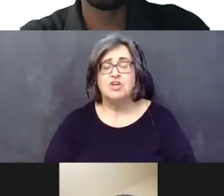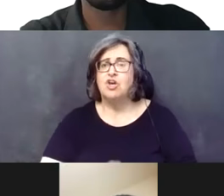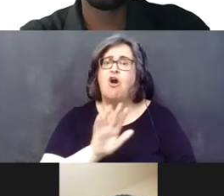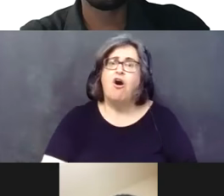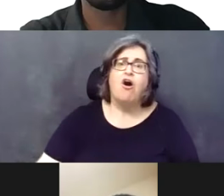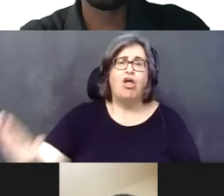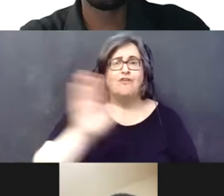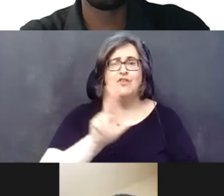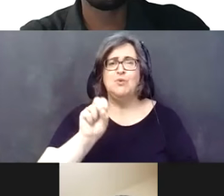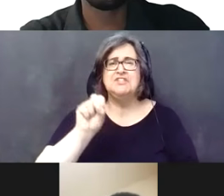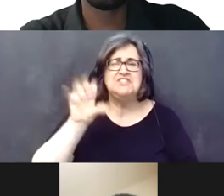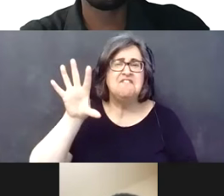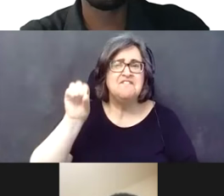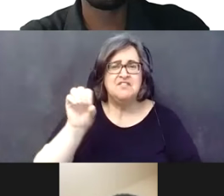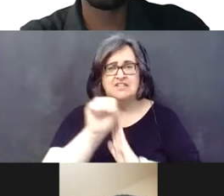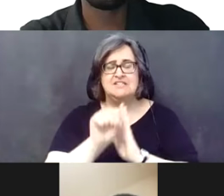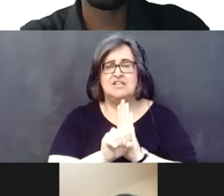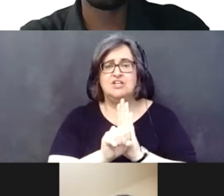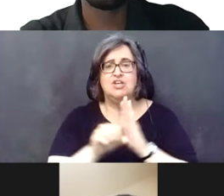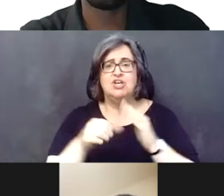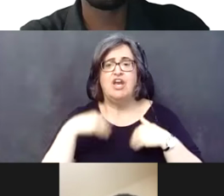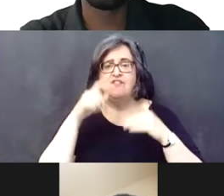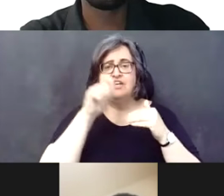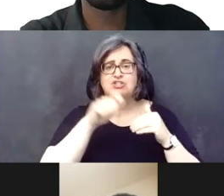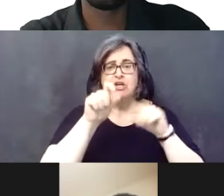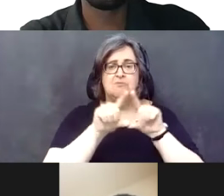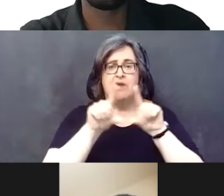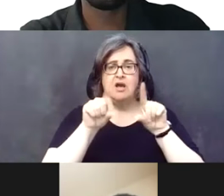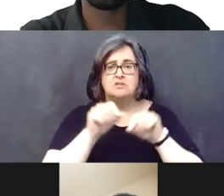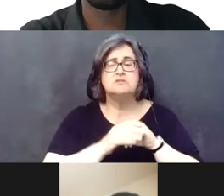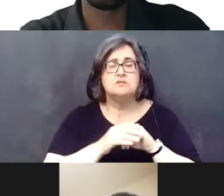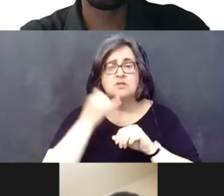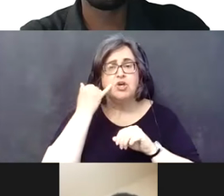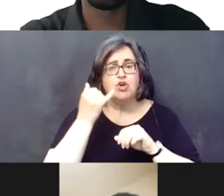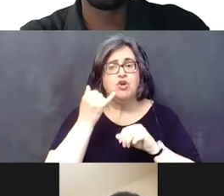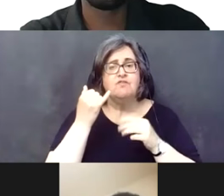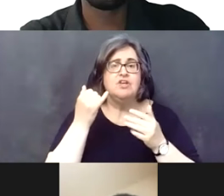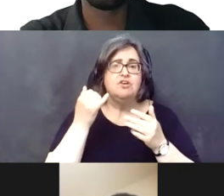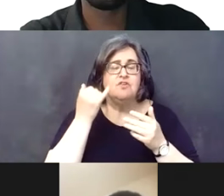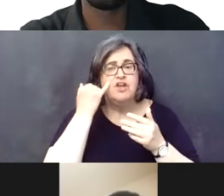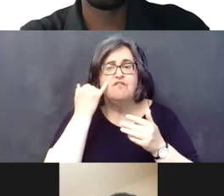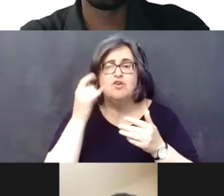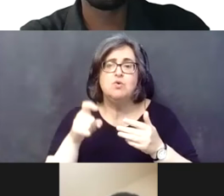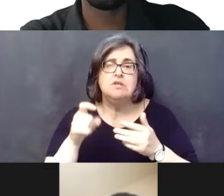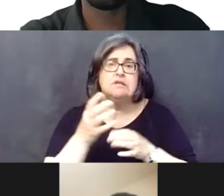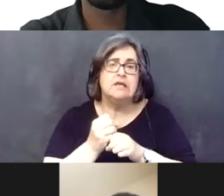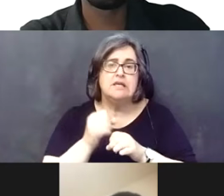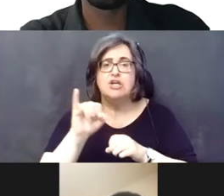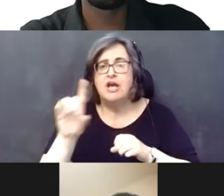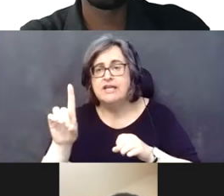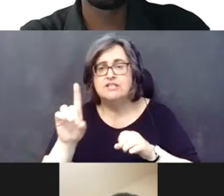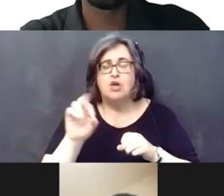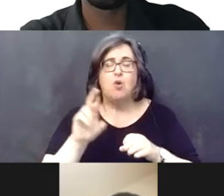states to have a checkbox if you're going for your ID or your